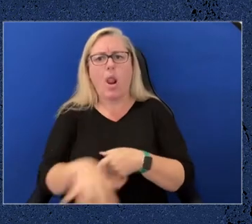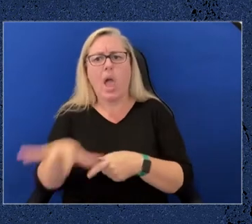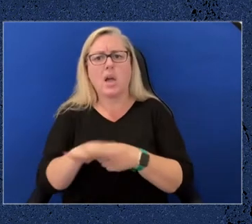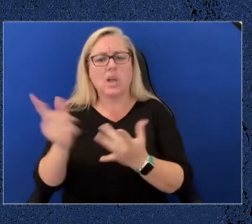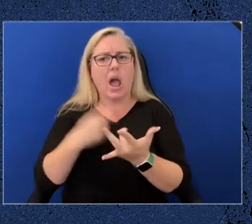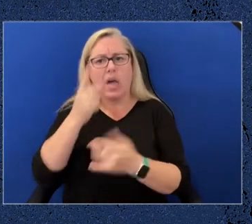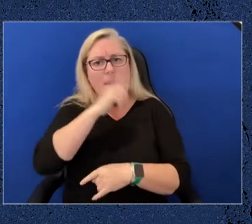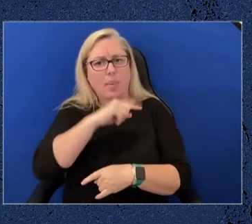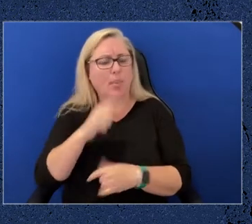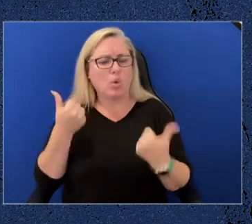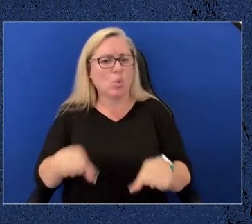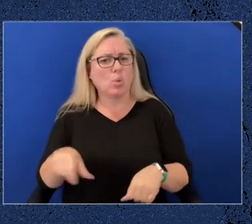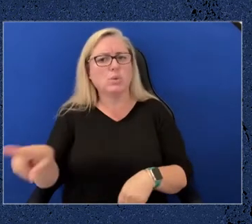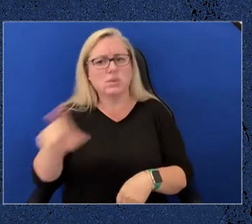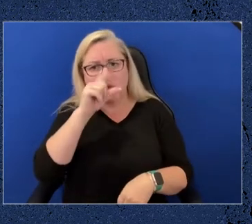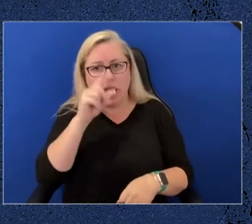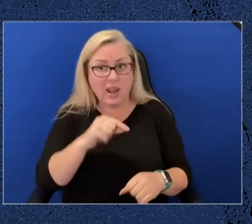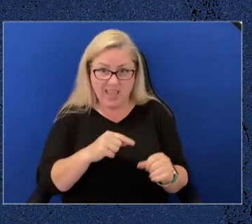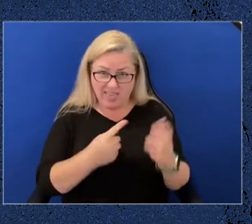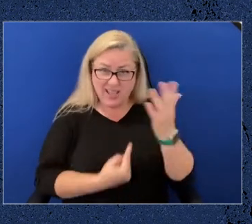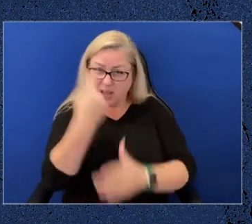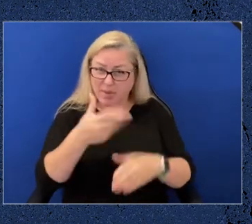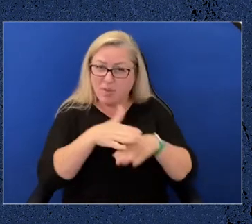it's been used time and time again against the order.